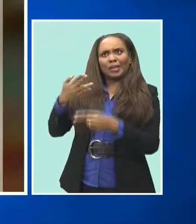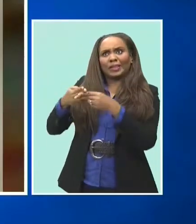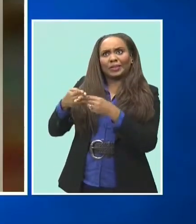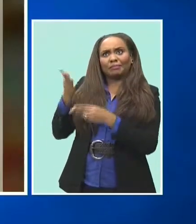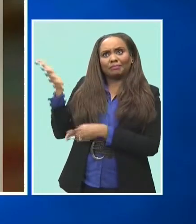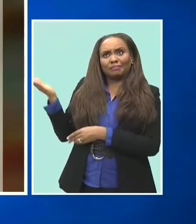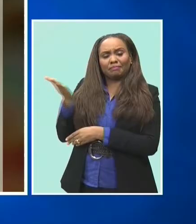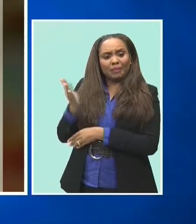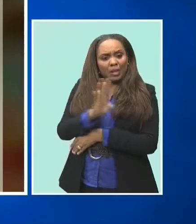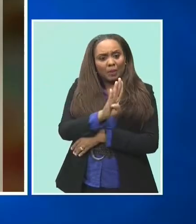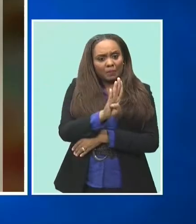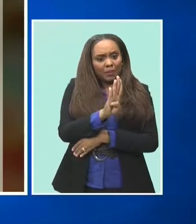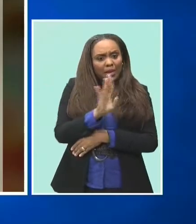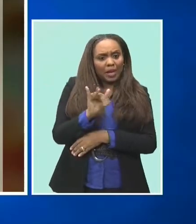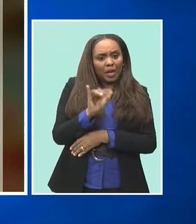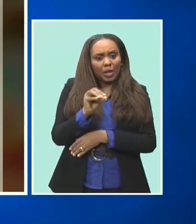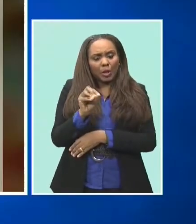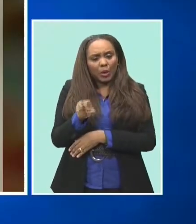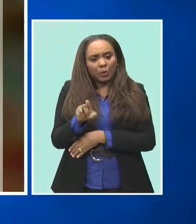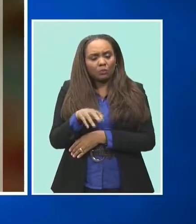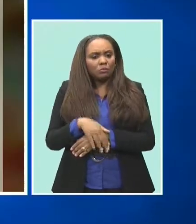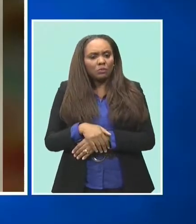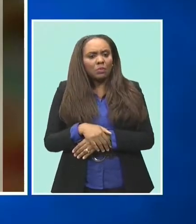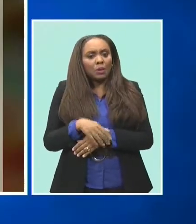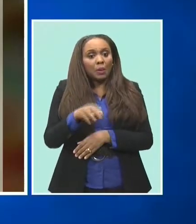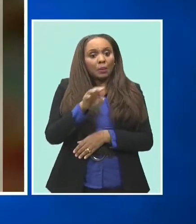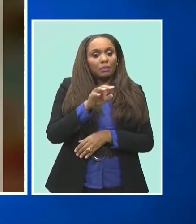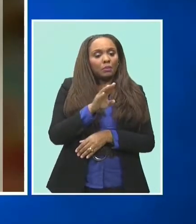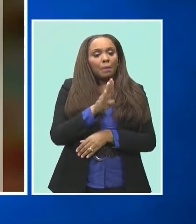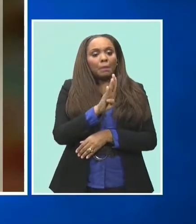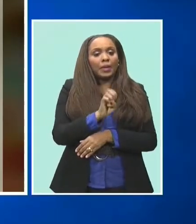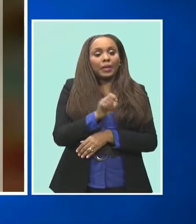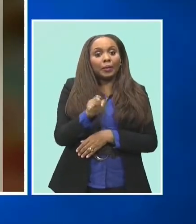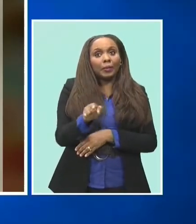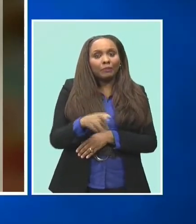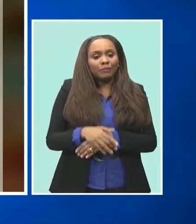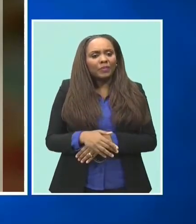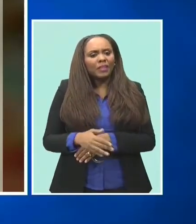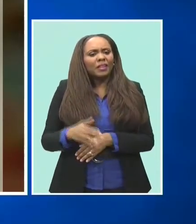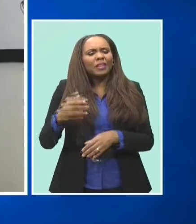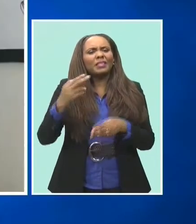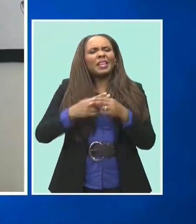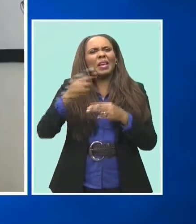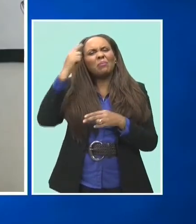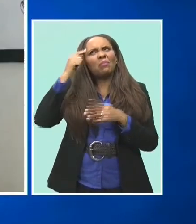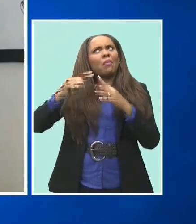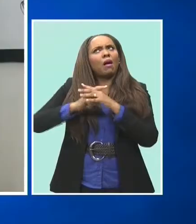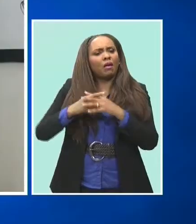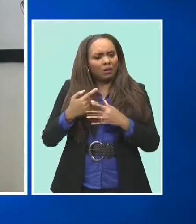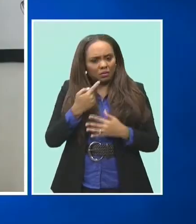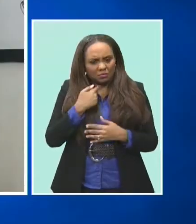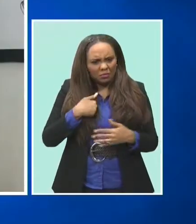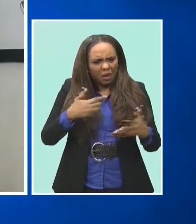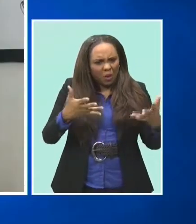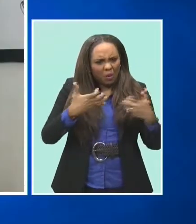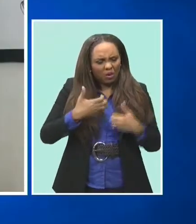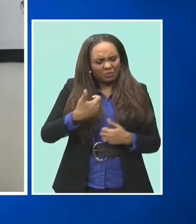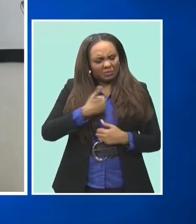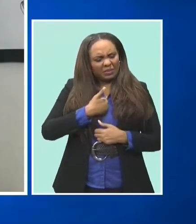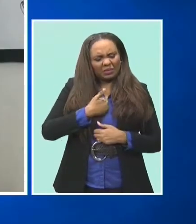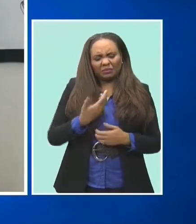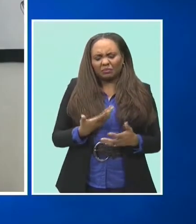I was on the path of finding myself. So the name came to me in that process, and I try to encourage my clients to do the